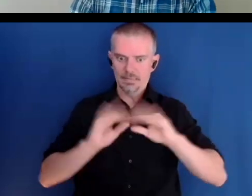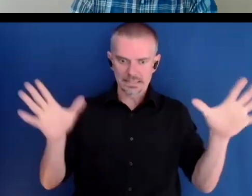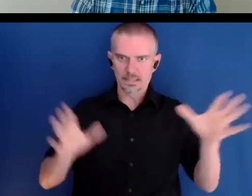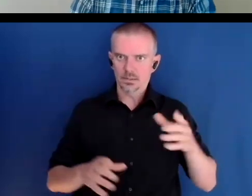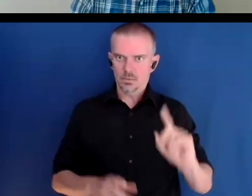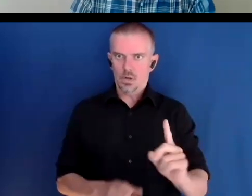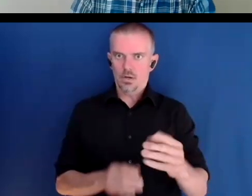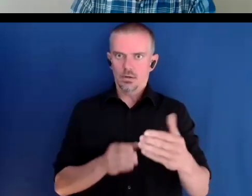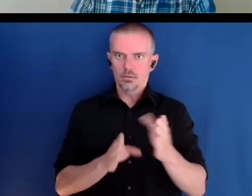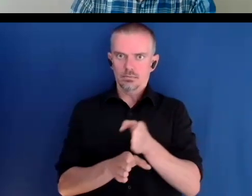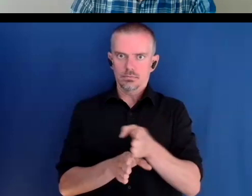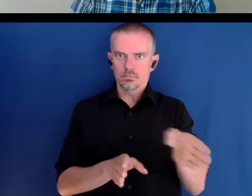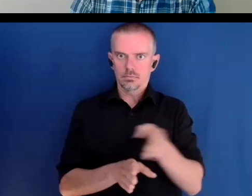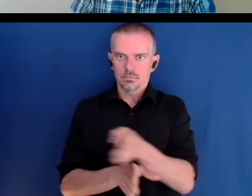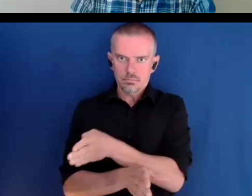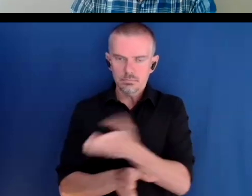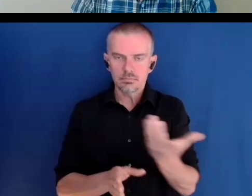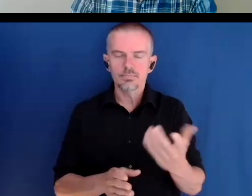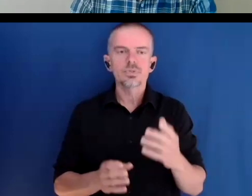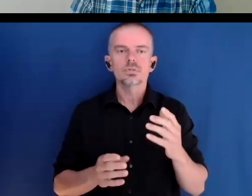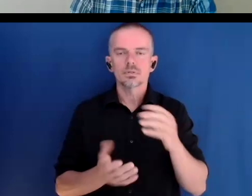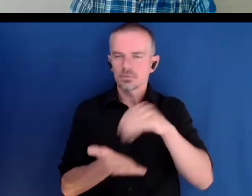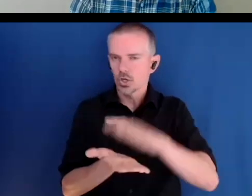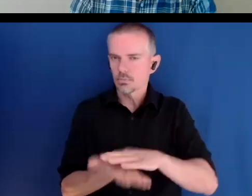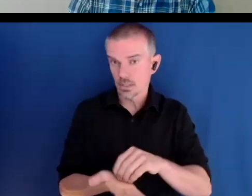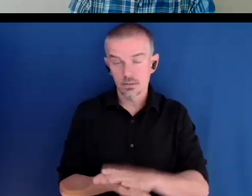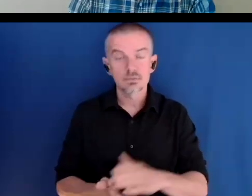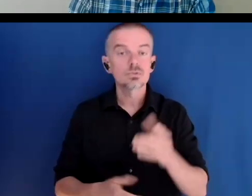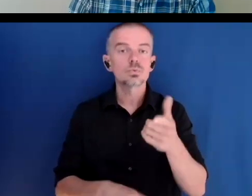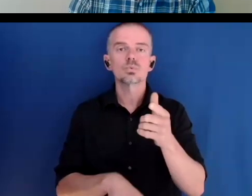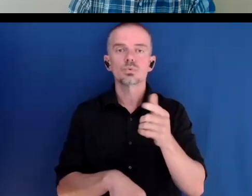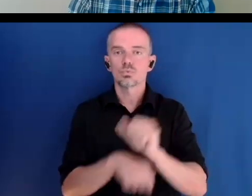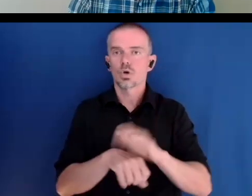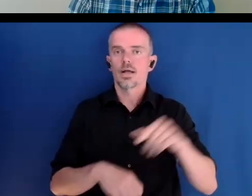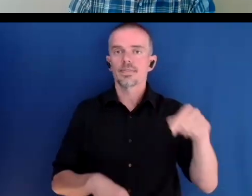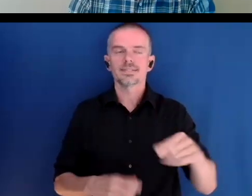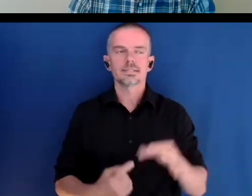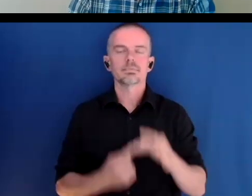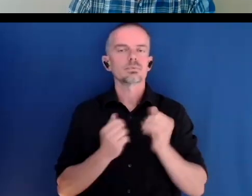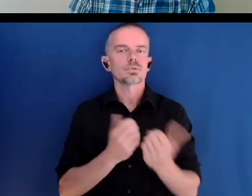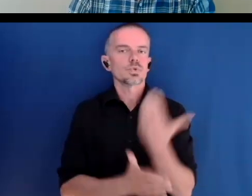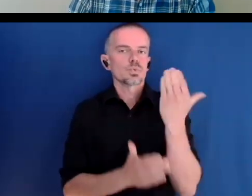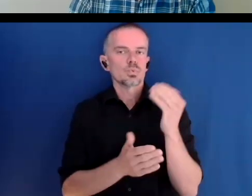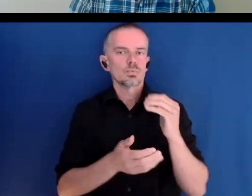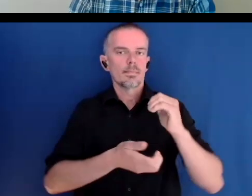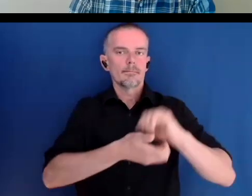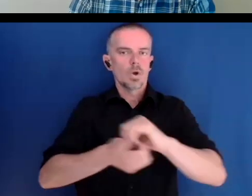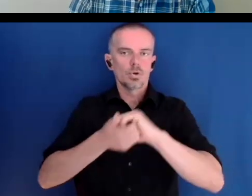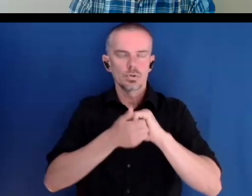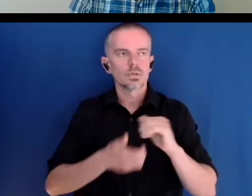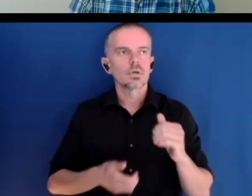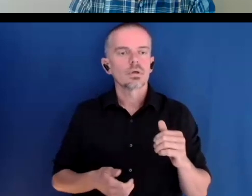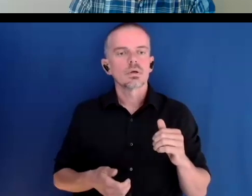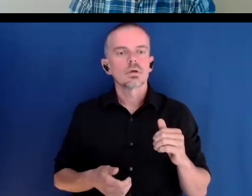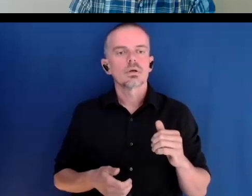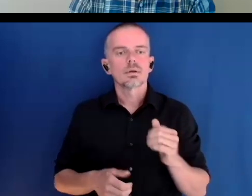like documentation. So when you're working on this, especially with new partners and things, make sure